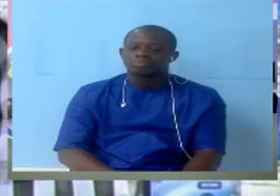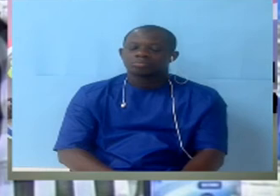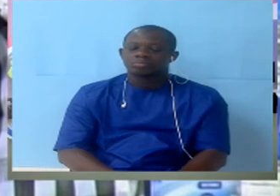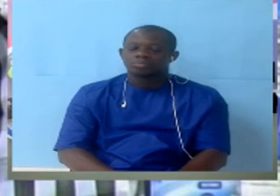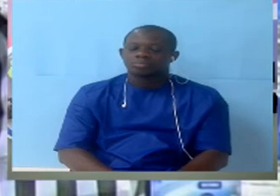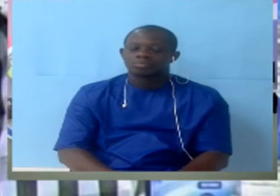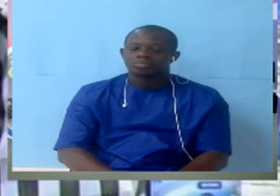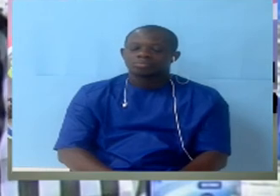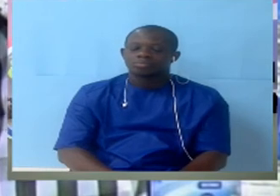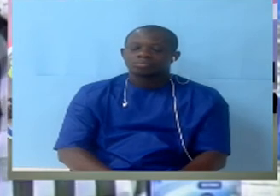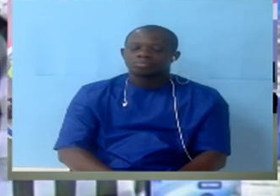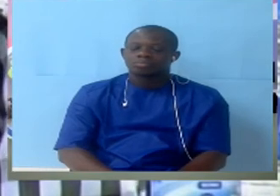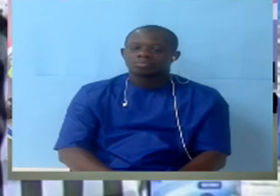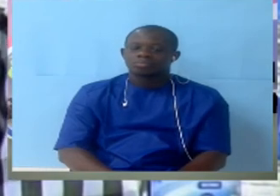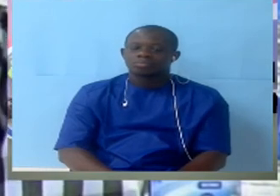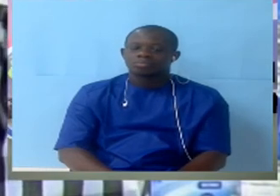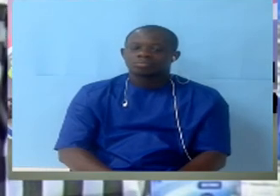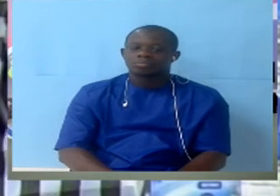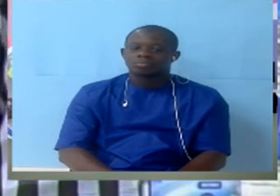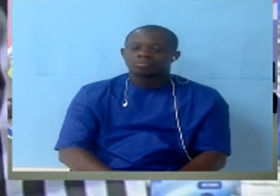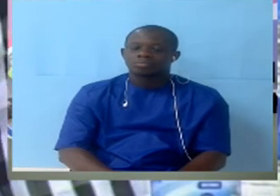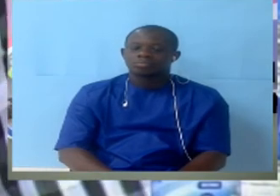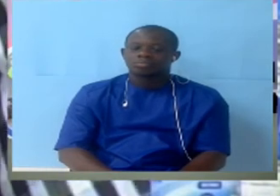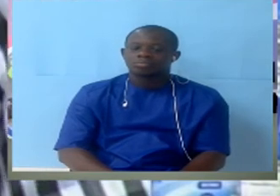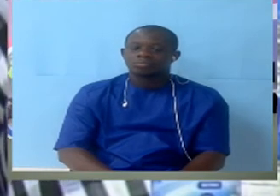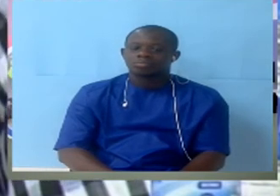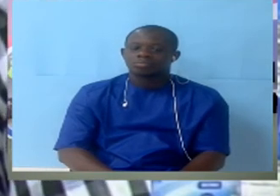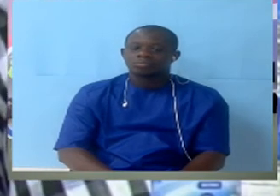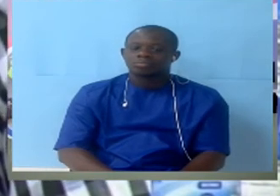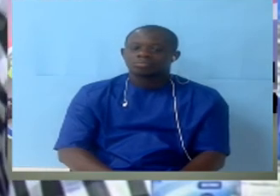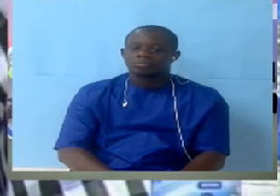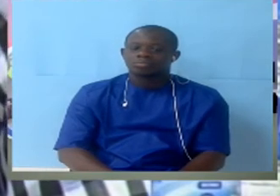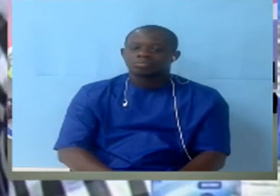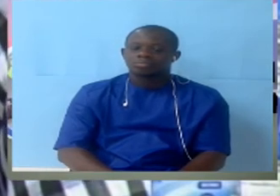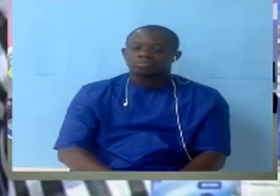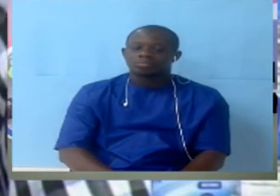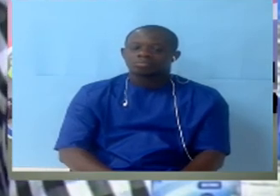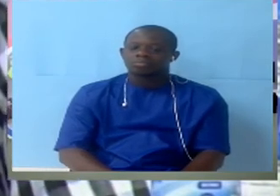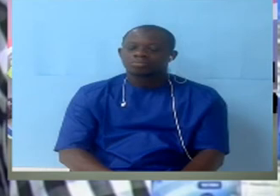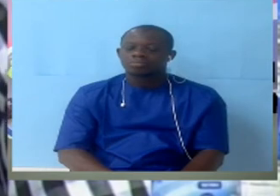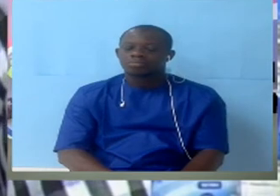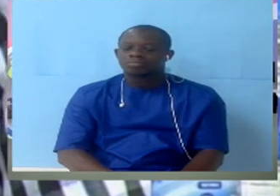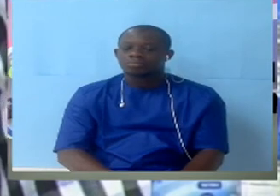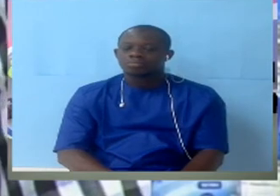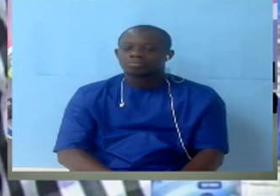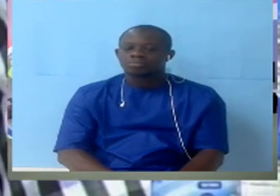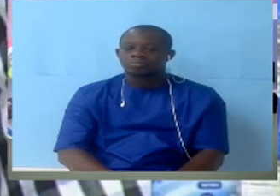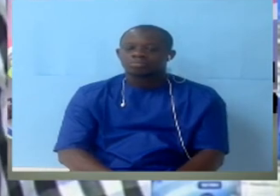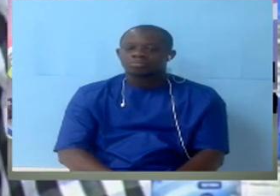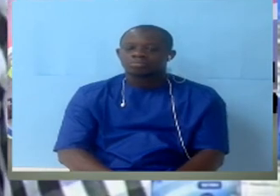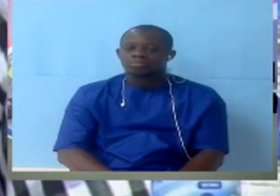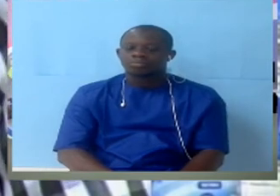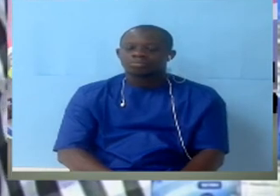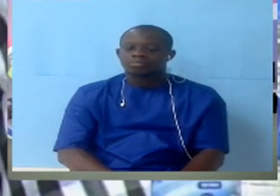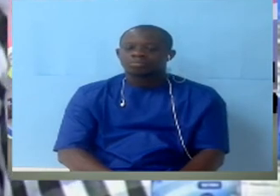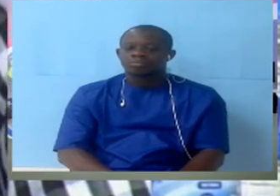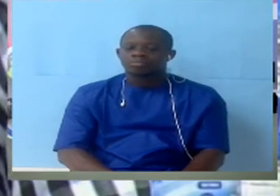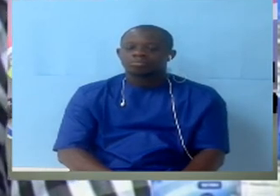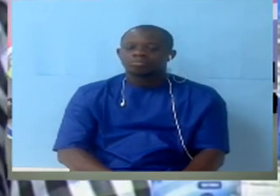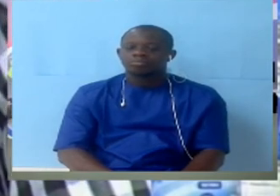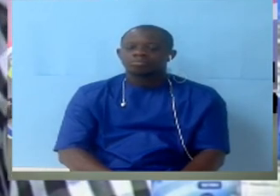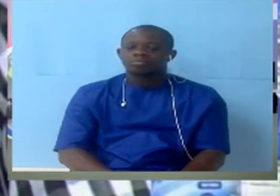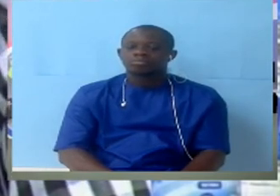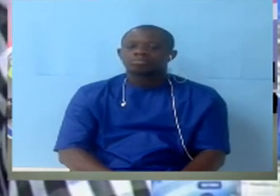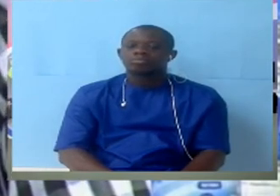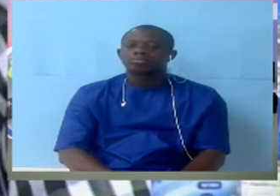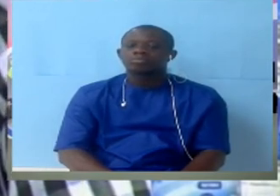know e famo loyandi ya jame ka ku jawol ke molla mialon ko yaje ko nyinde man loyal ya jame sa mari ares ka ku timbala ko ke